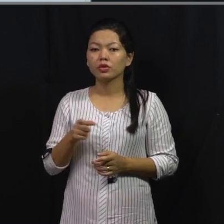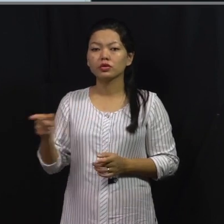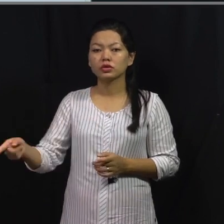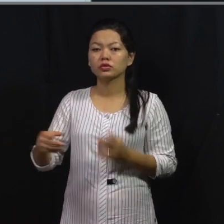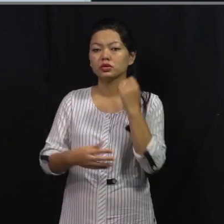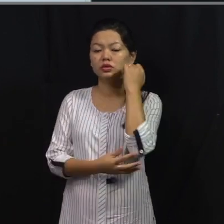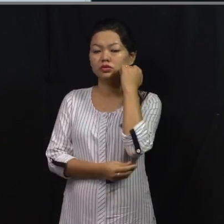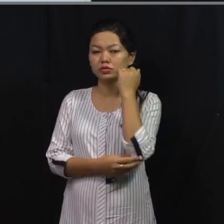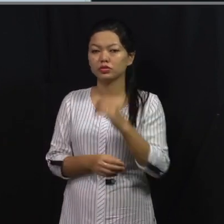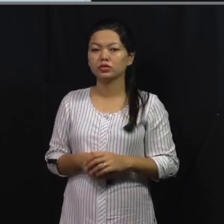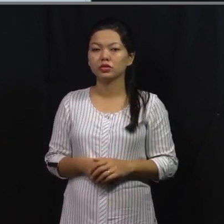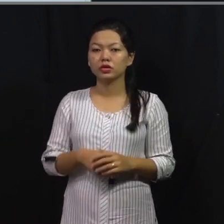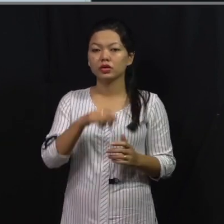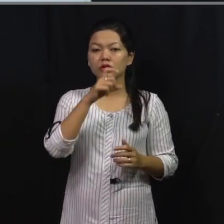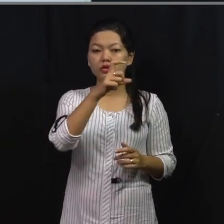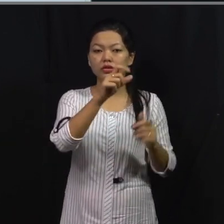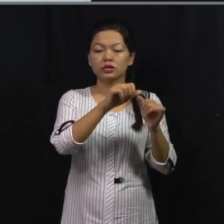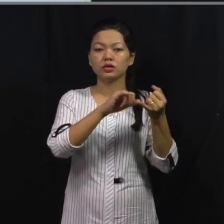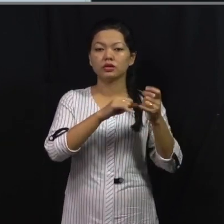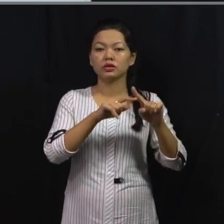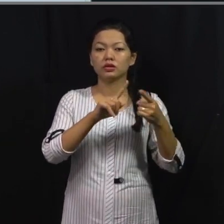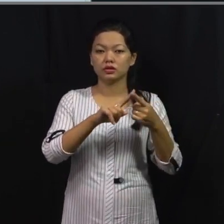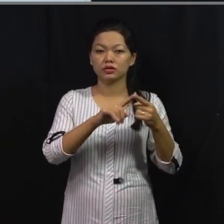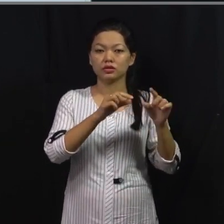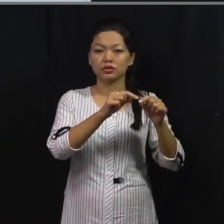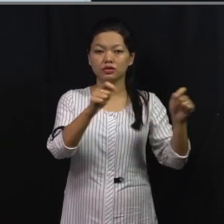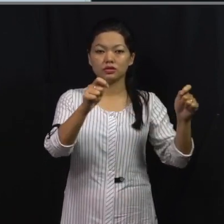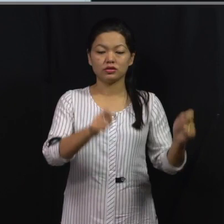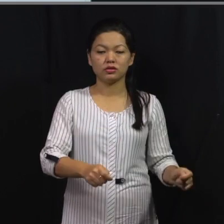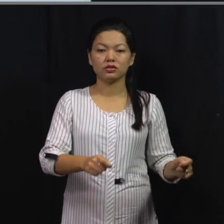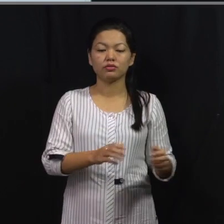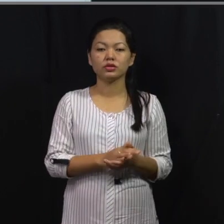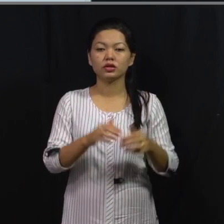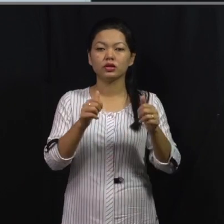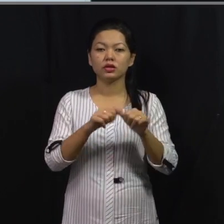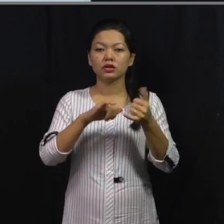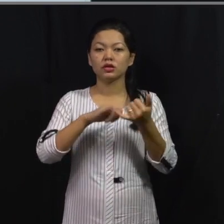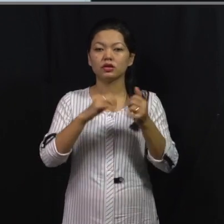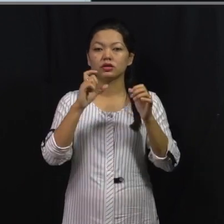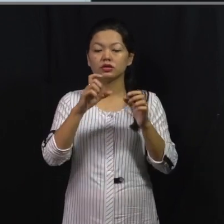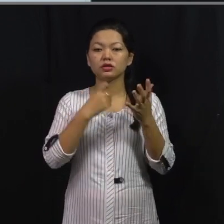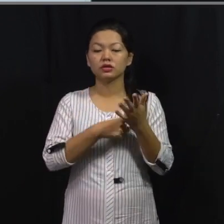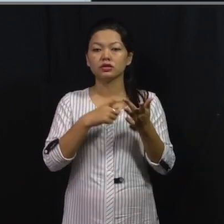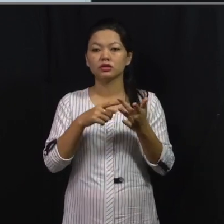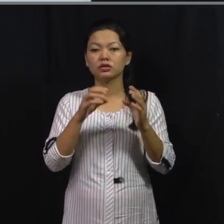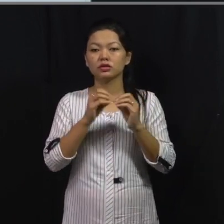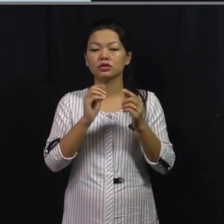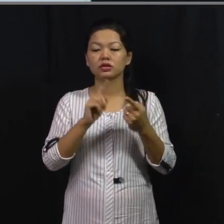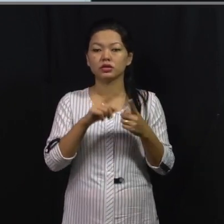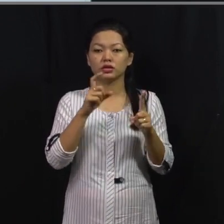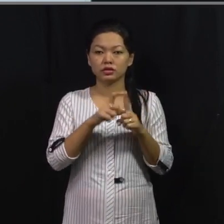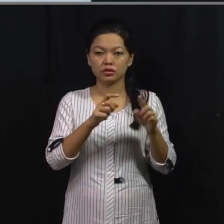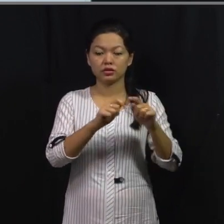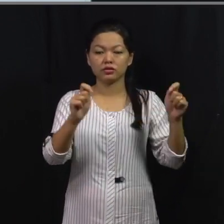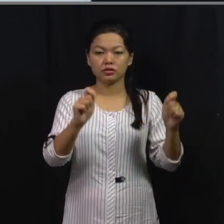They follow the ascribed status based on your birth, okay. Your occupation is based on your birth. If you are born as a